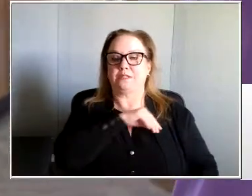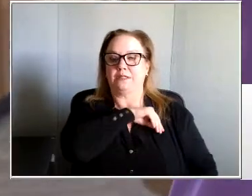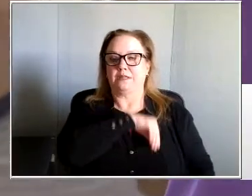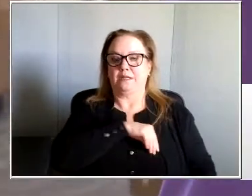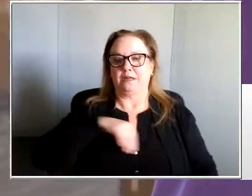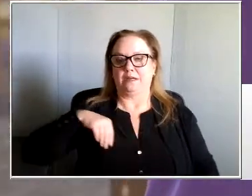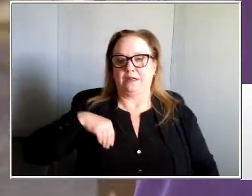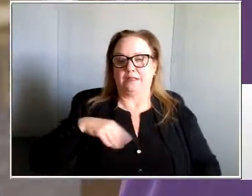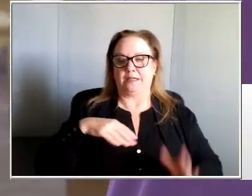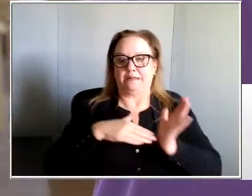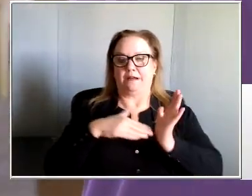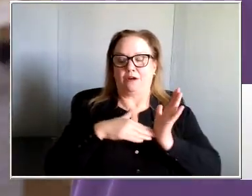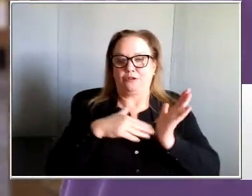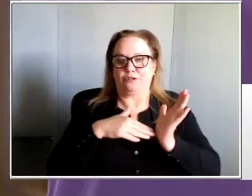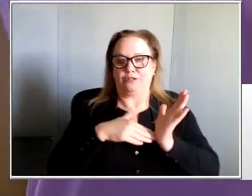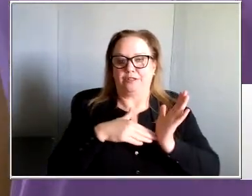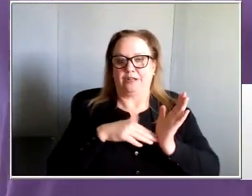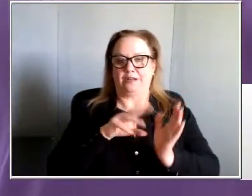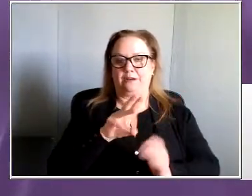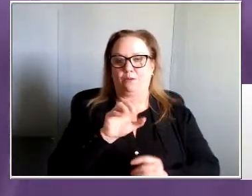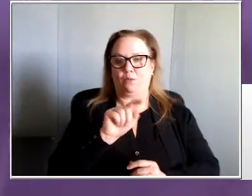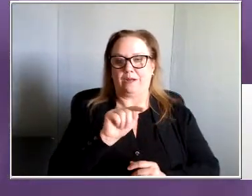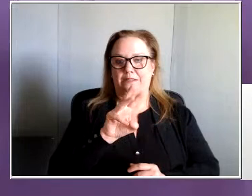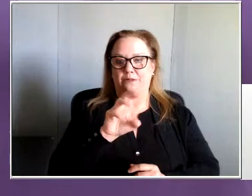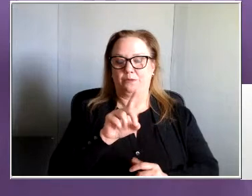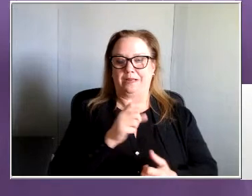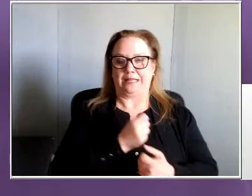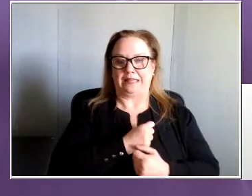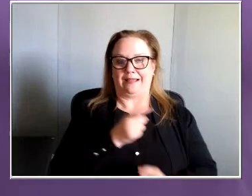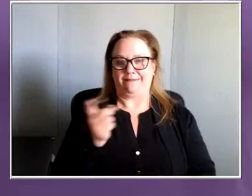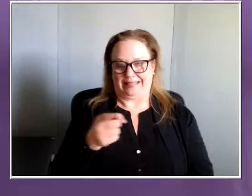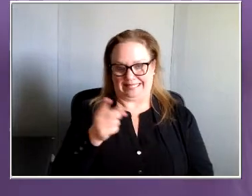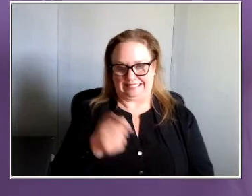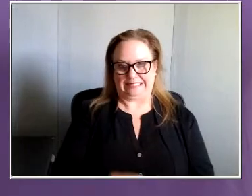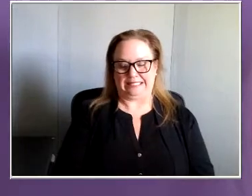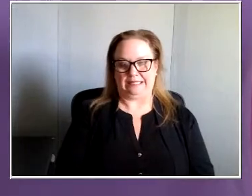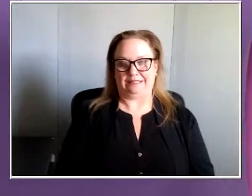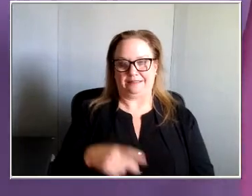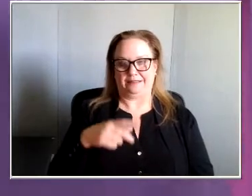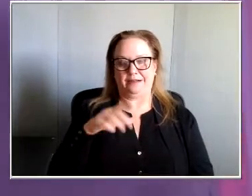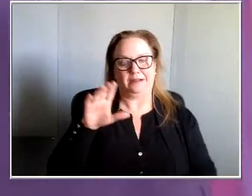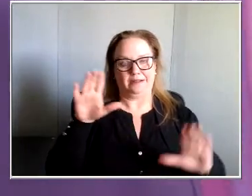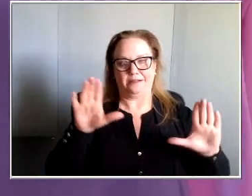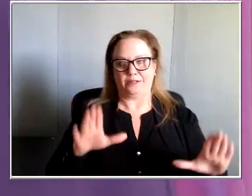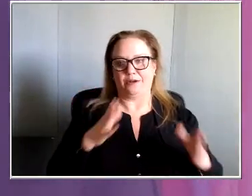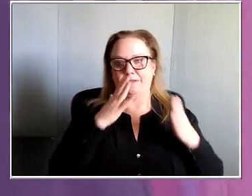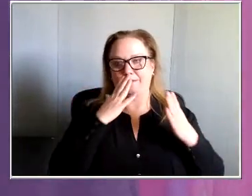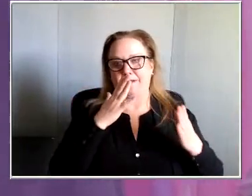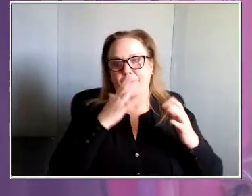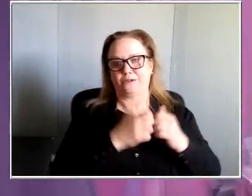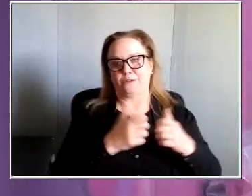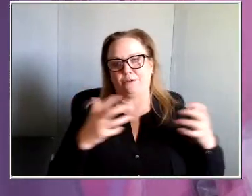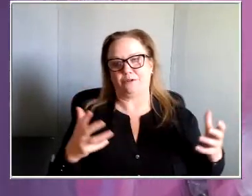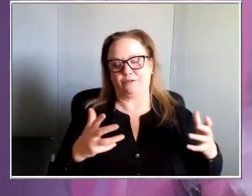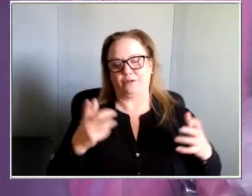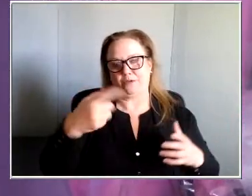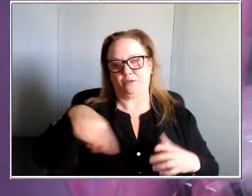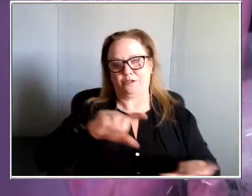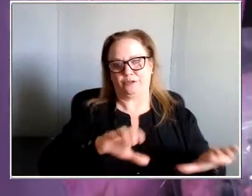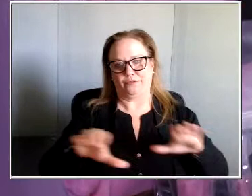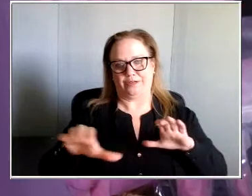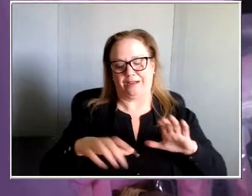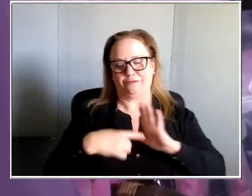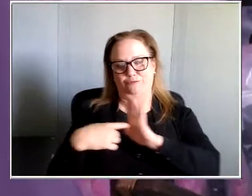nurses over here at Westwood absolutely love these products. Thank you very much for what you've done